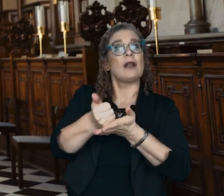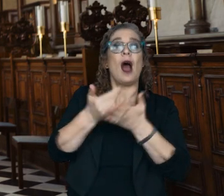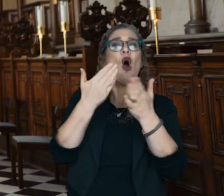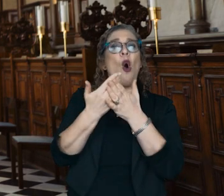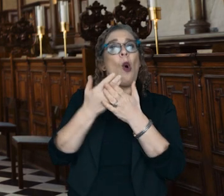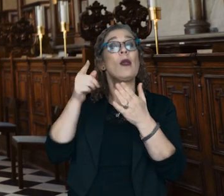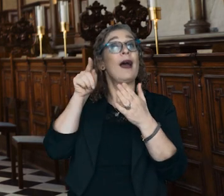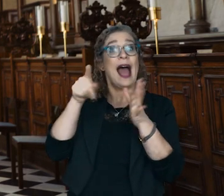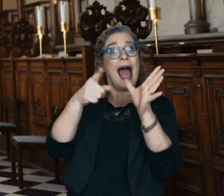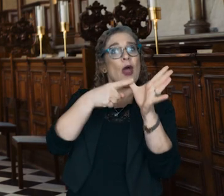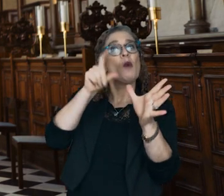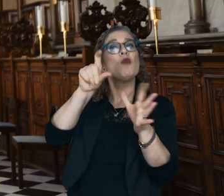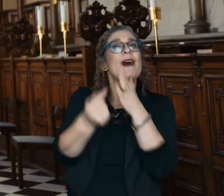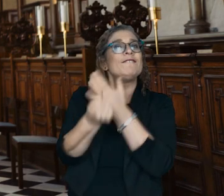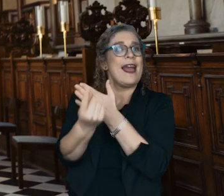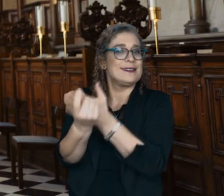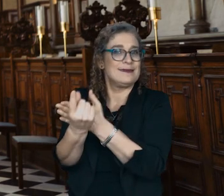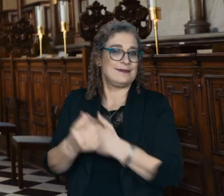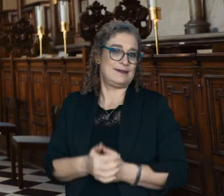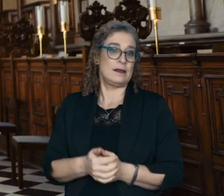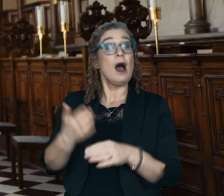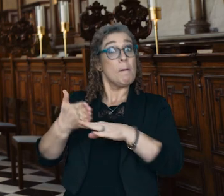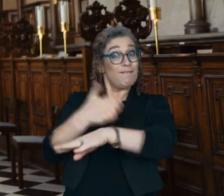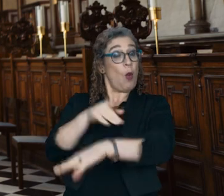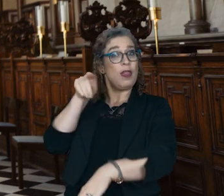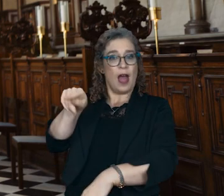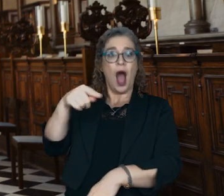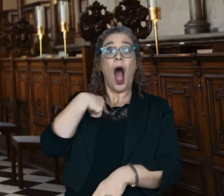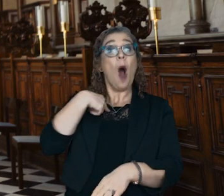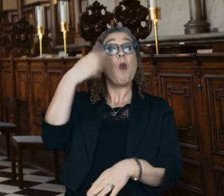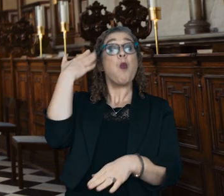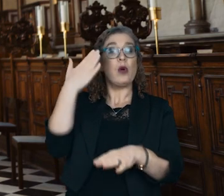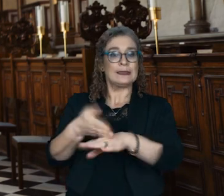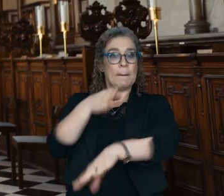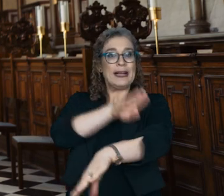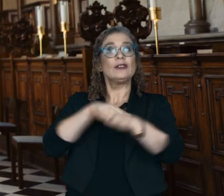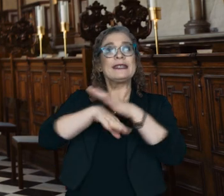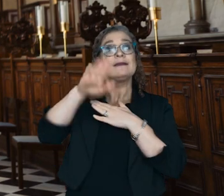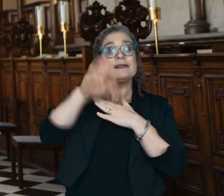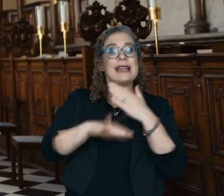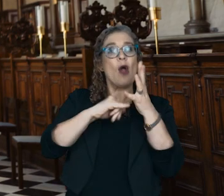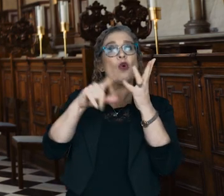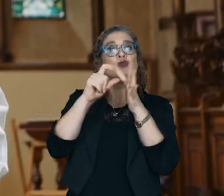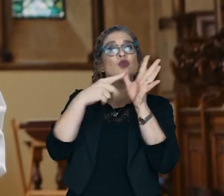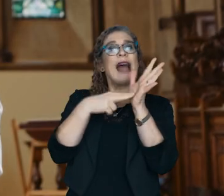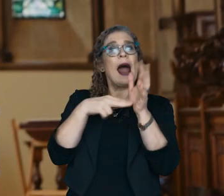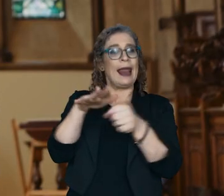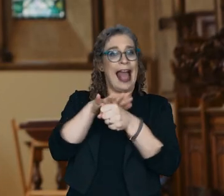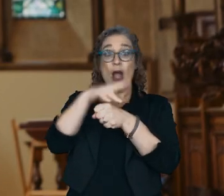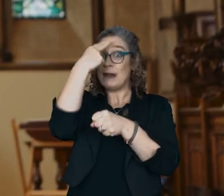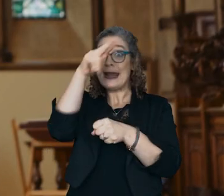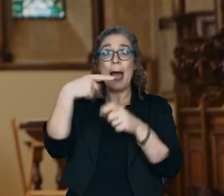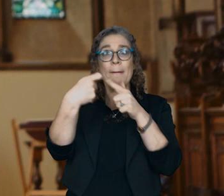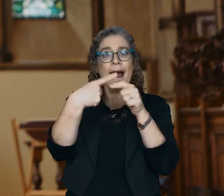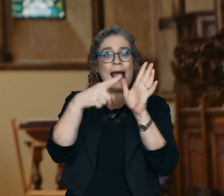Communion affairs. Before this, I was Bishop of Kajo Keji in South Sudan. Our